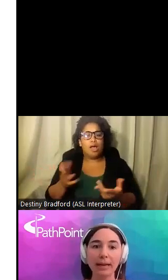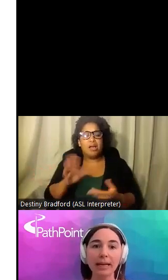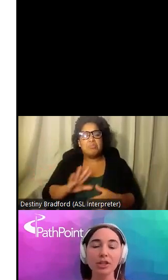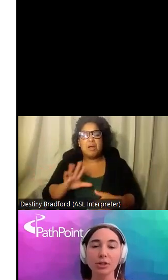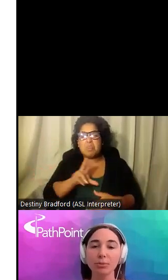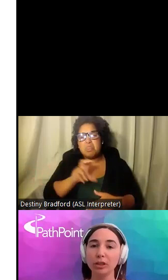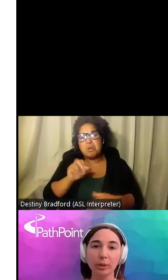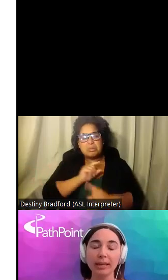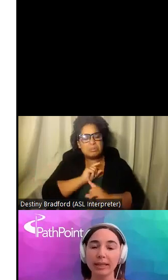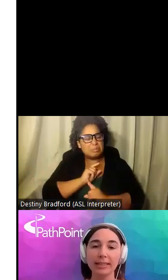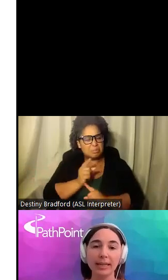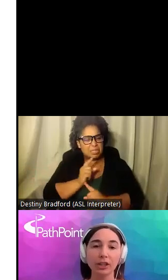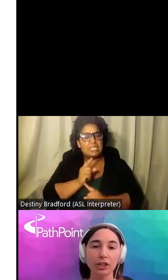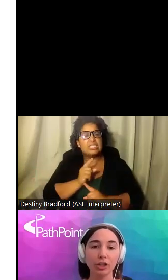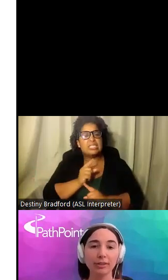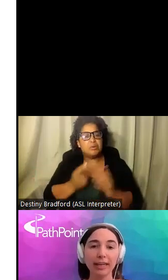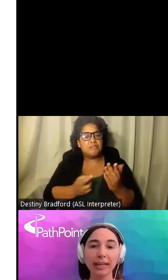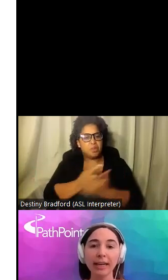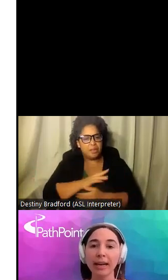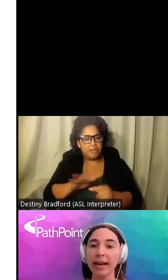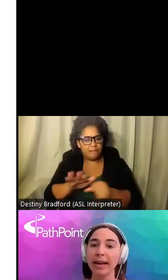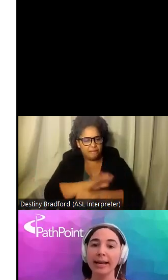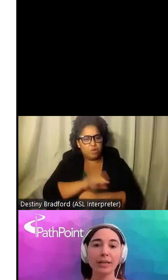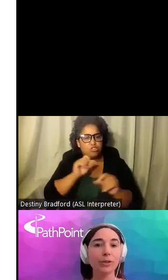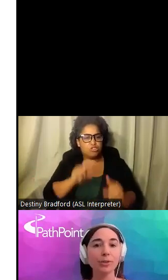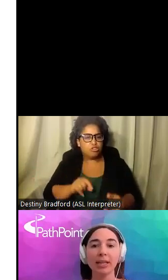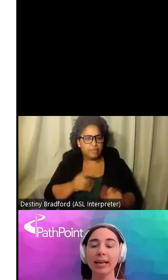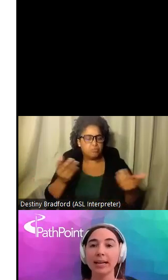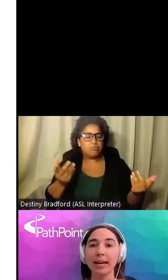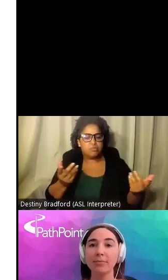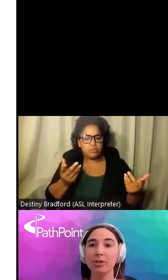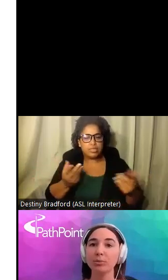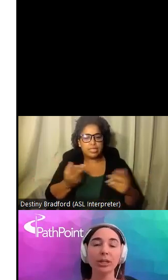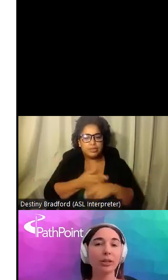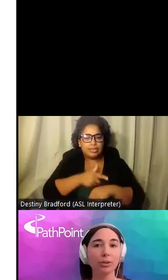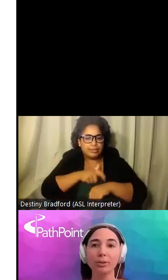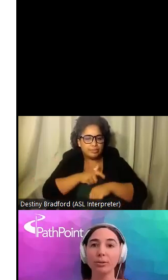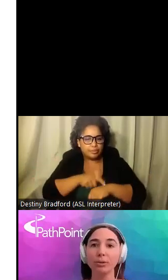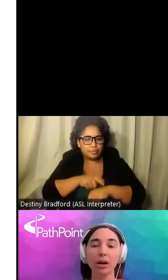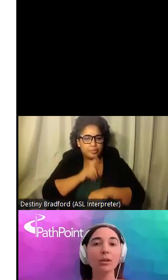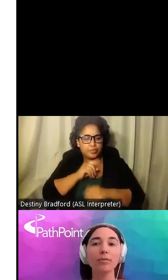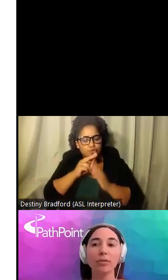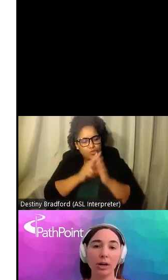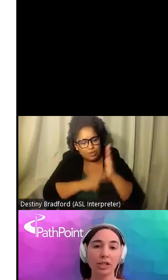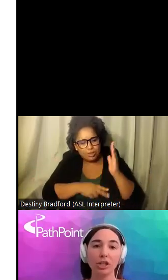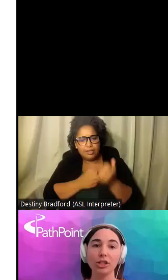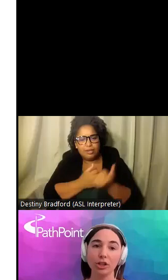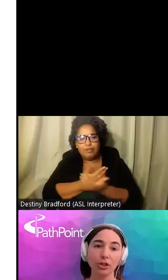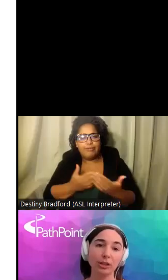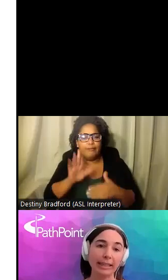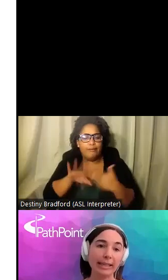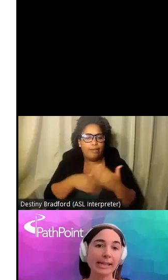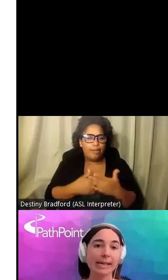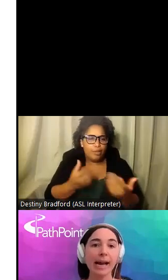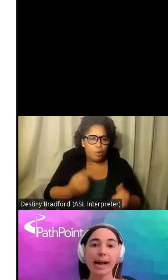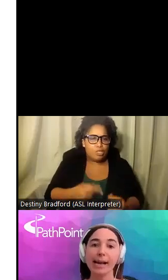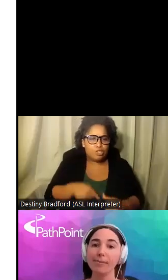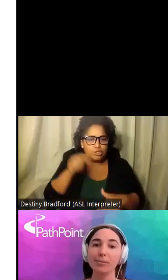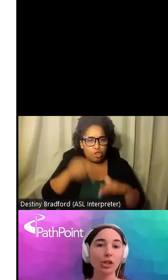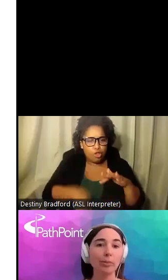30 minutes reviewing the entire survey. And I used that time to read through all of the questions